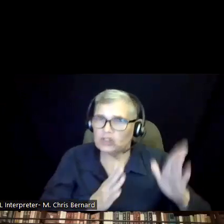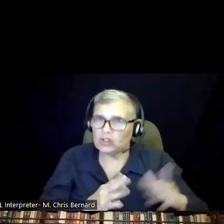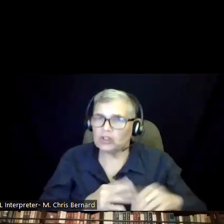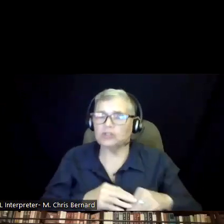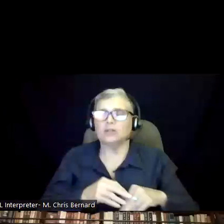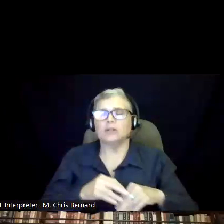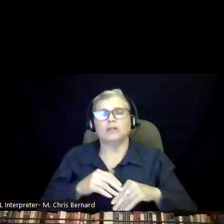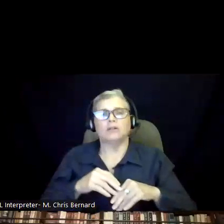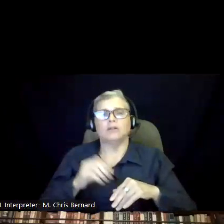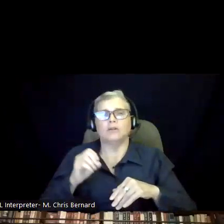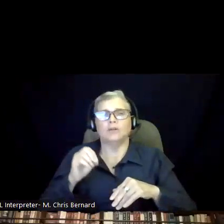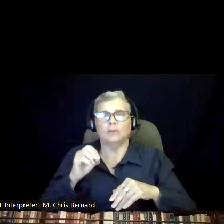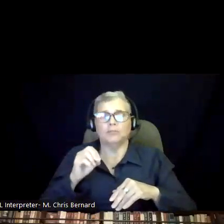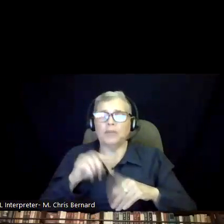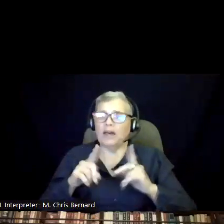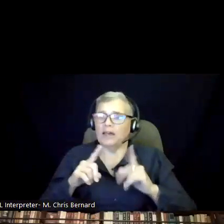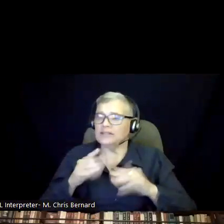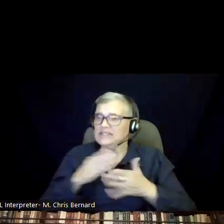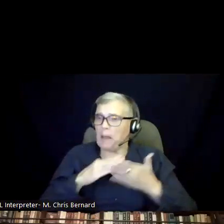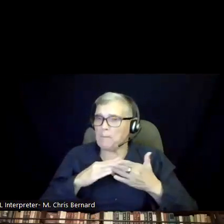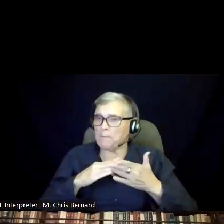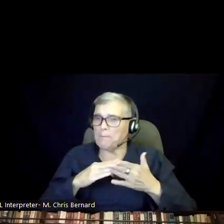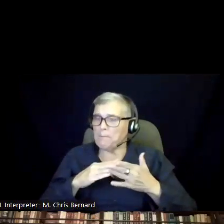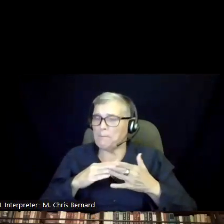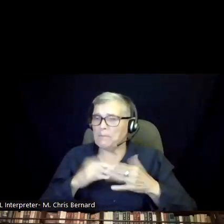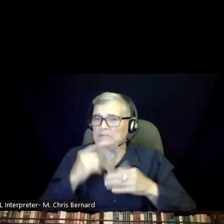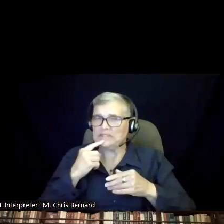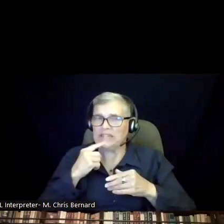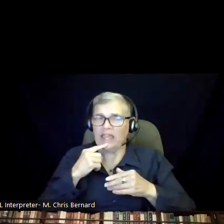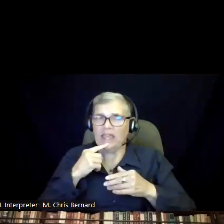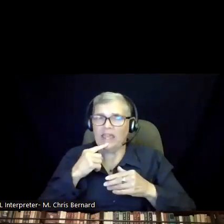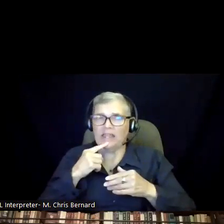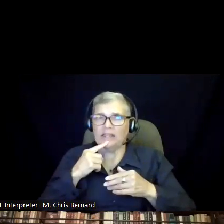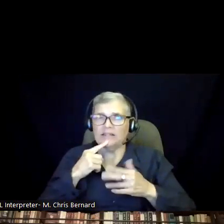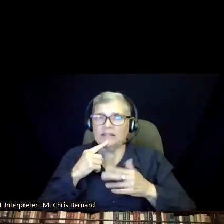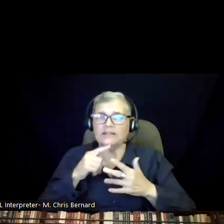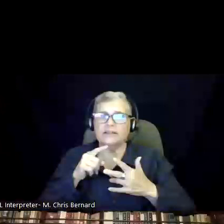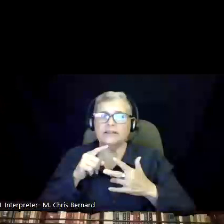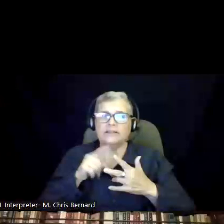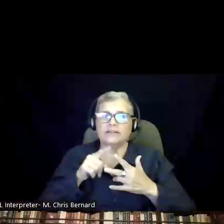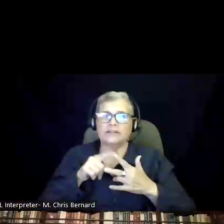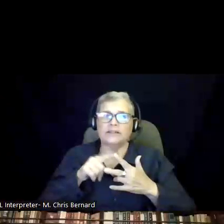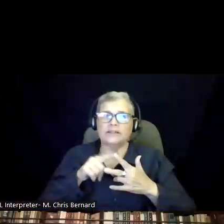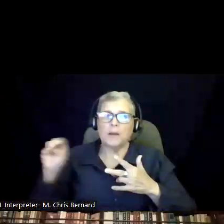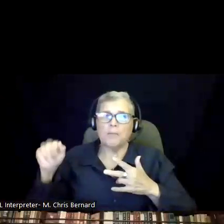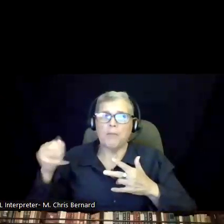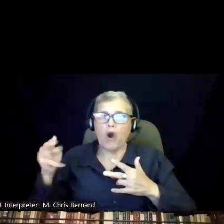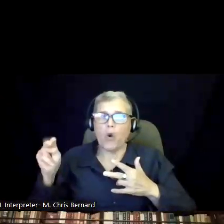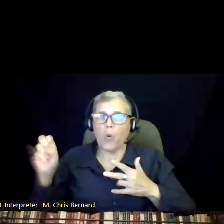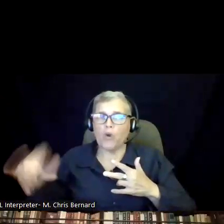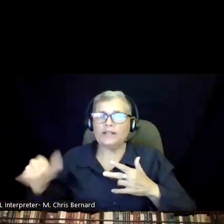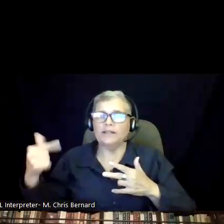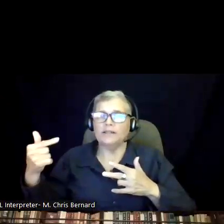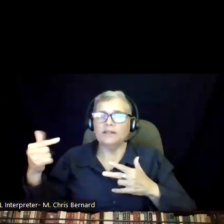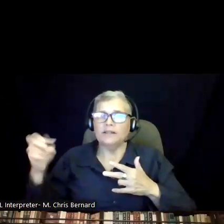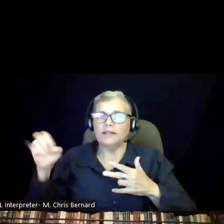demographics. Others would point to the second narrative origin of the model, that Mahoney, Geist, and Organ sat